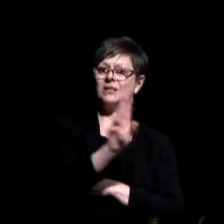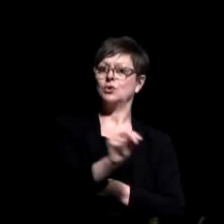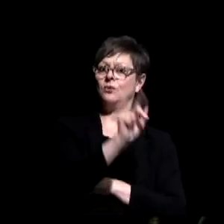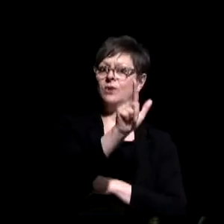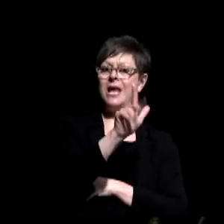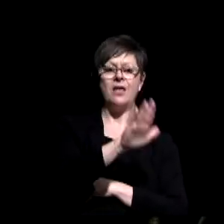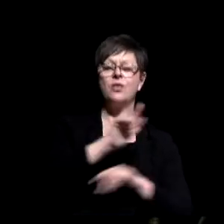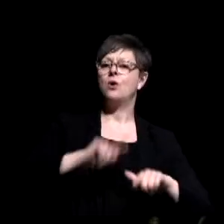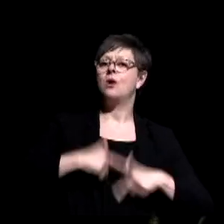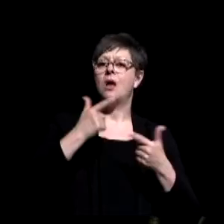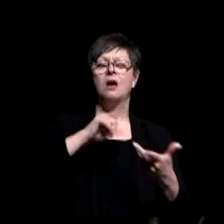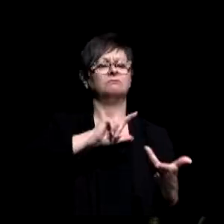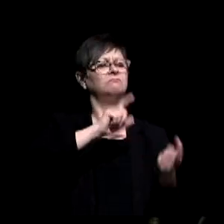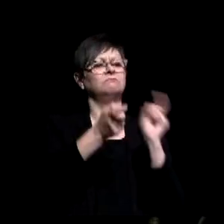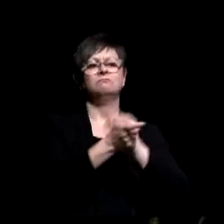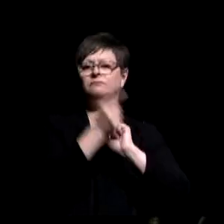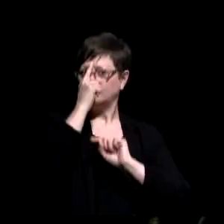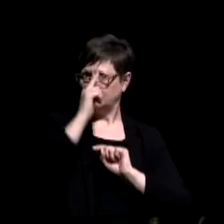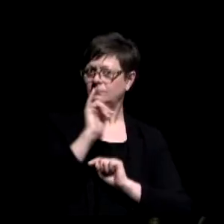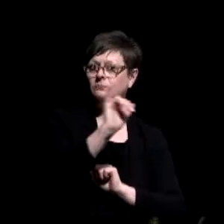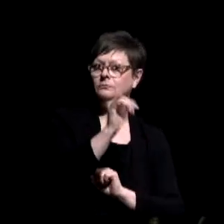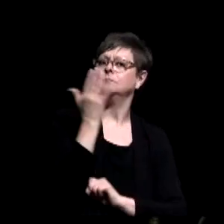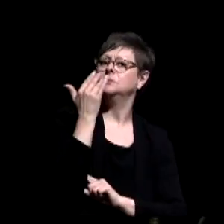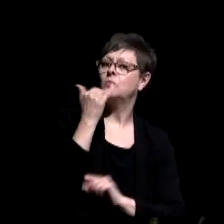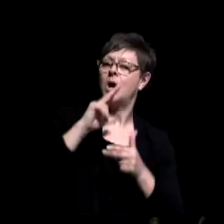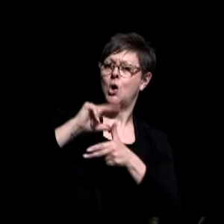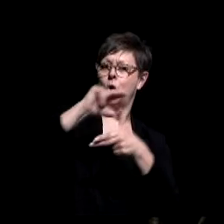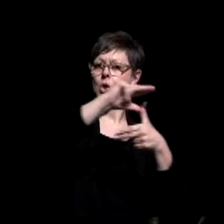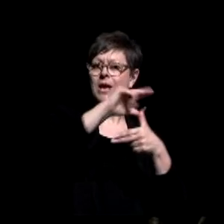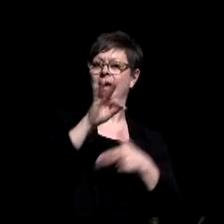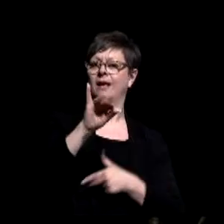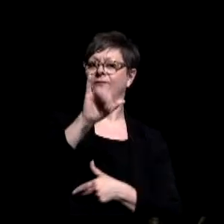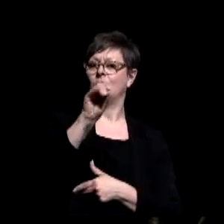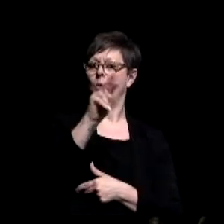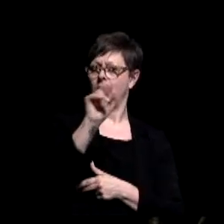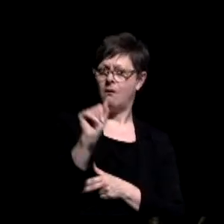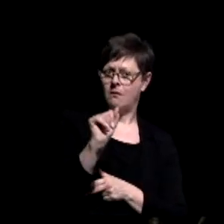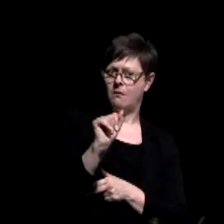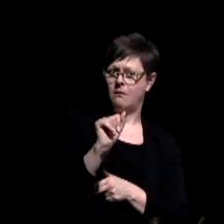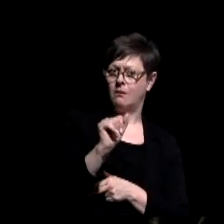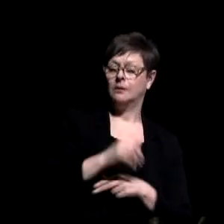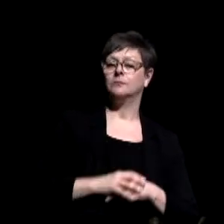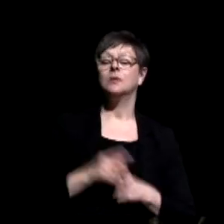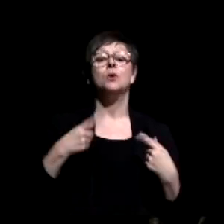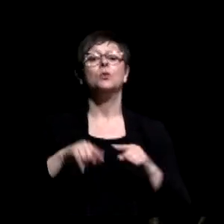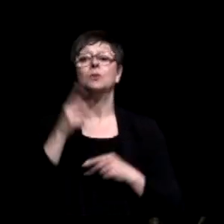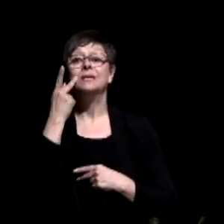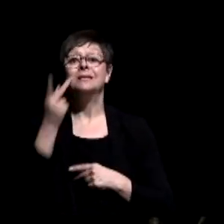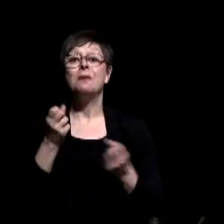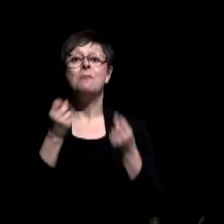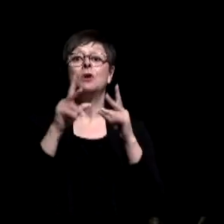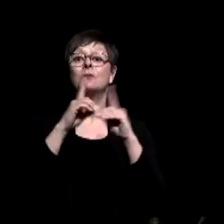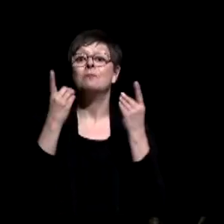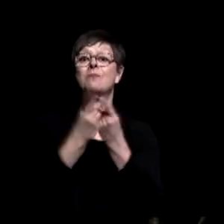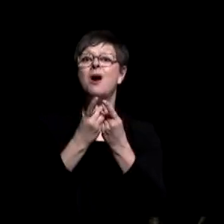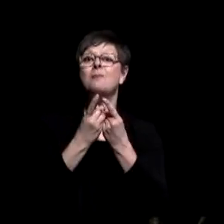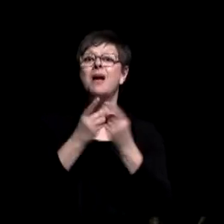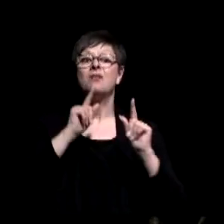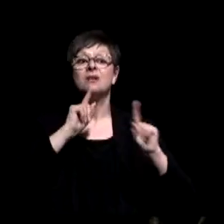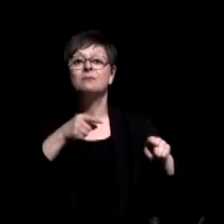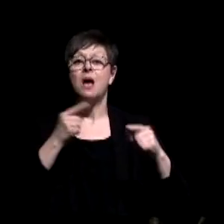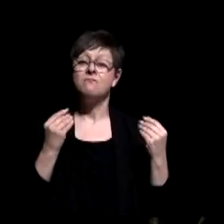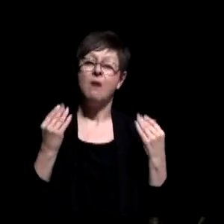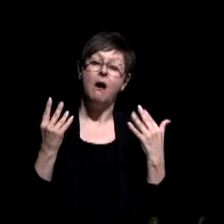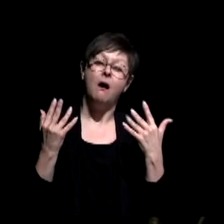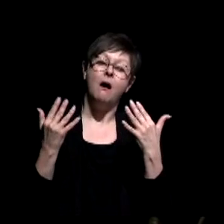were forever changed by the devastation of Hurricane Fiona. We saw the multi-departmental response to the forest fires that raged